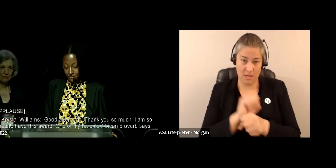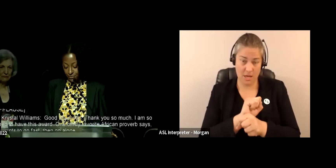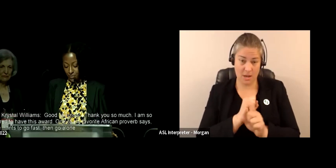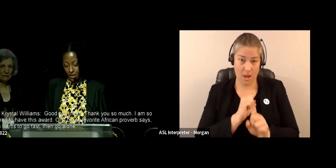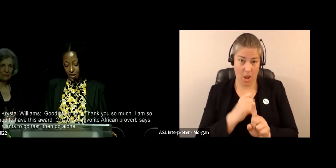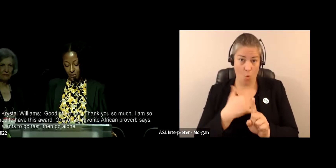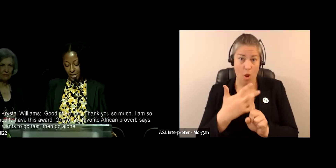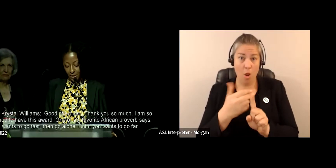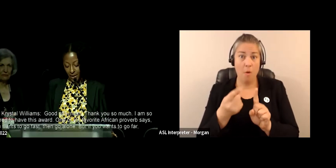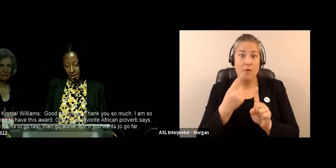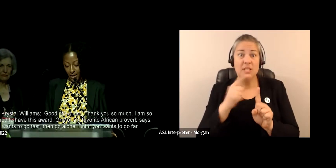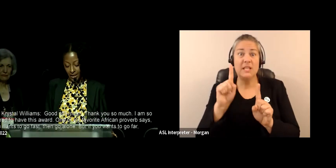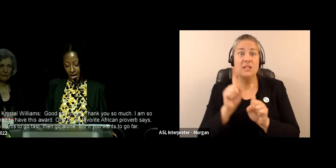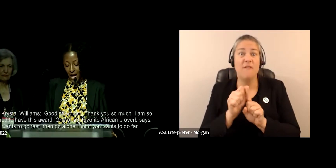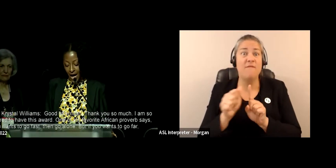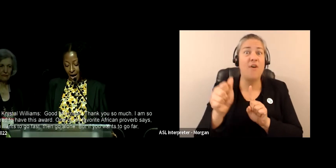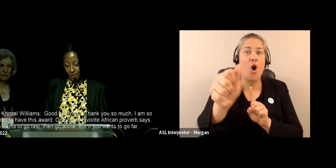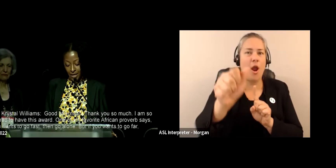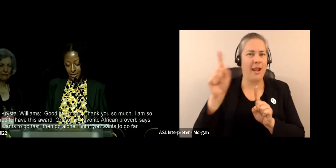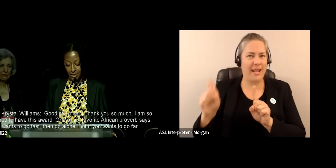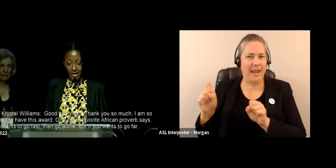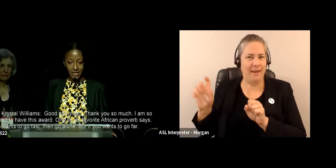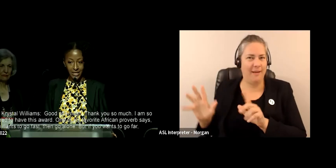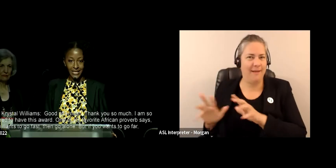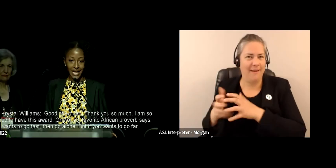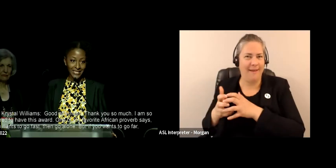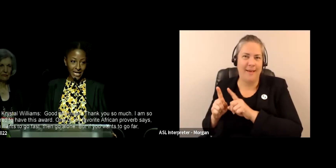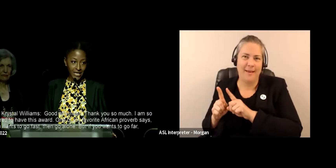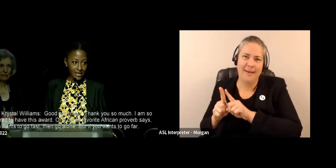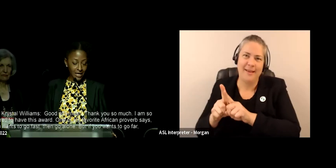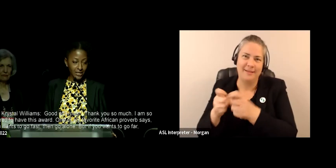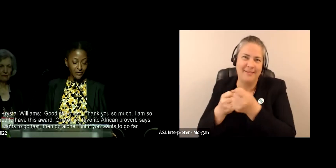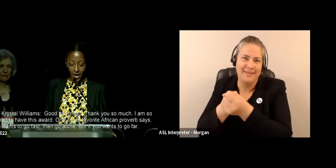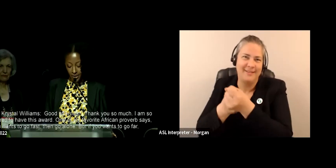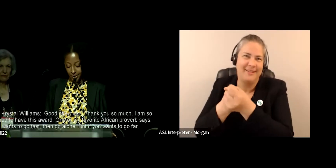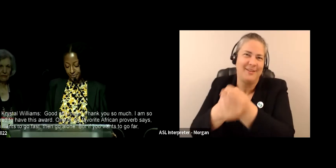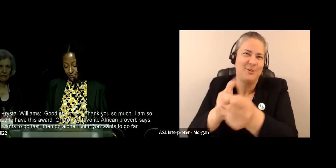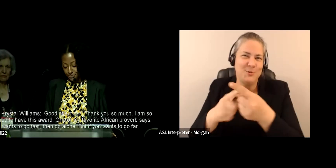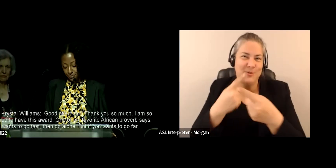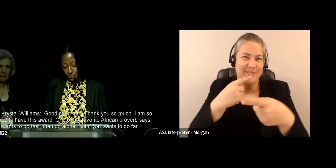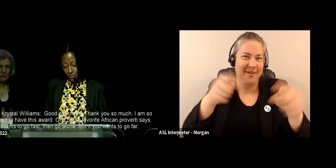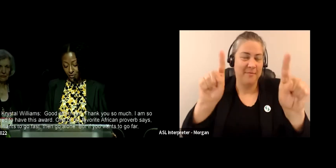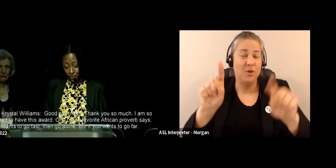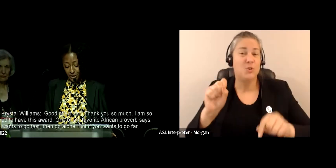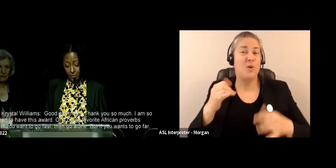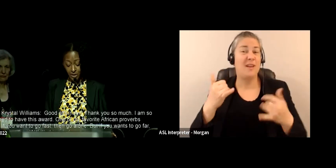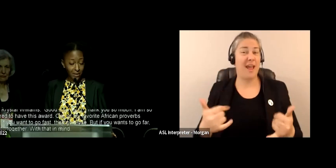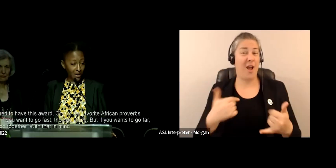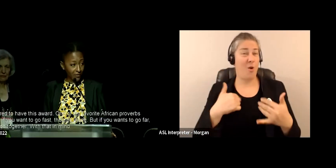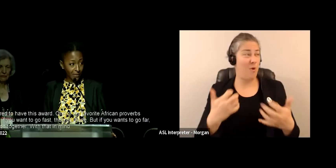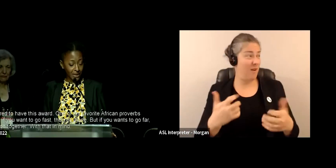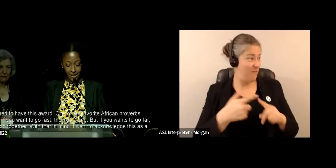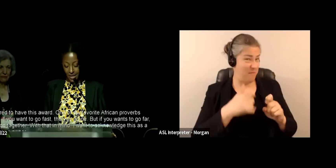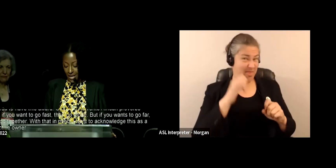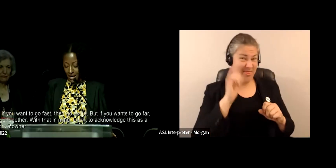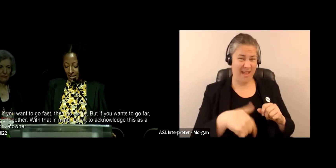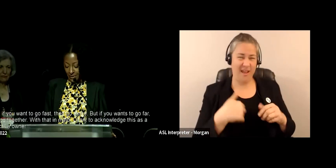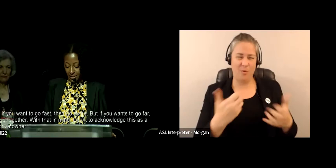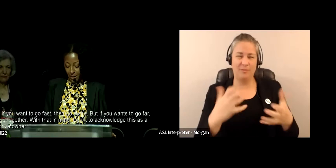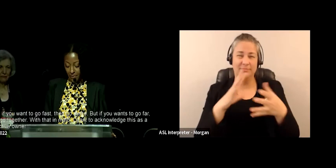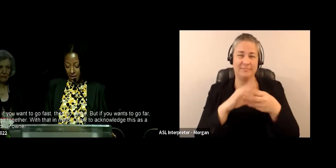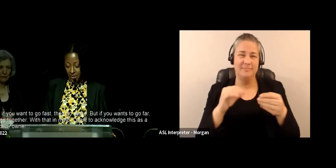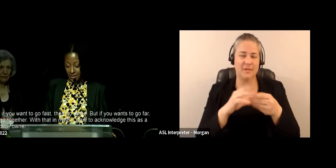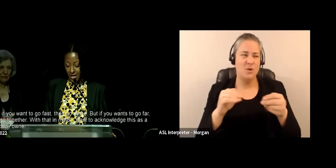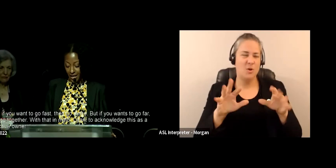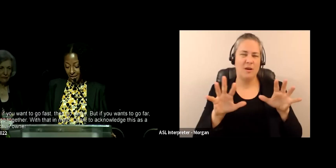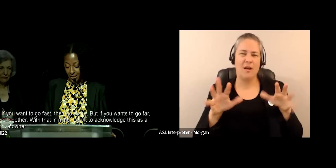together. So with that in mind, I would like to acknowledge this as a collective honor. First, I want to thank my family,